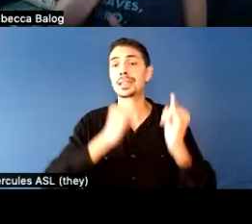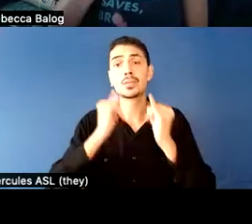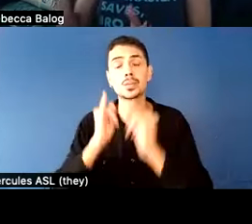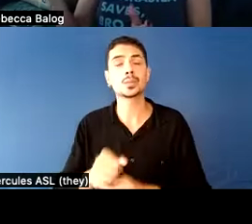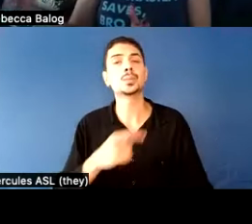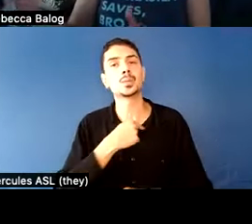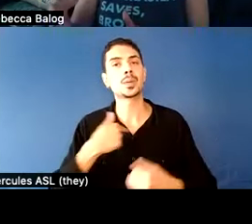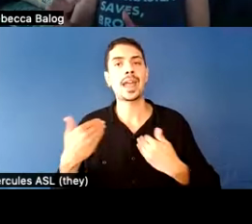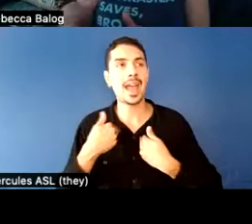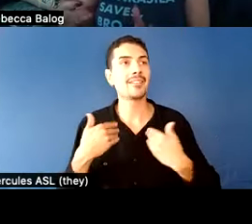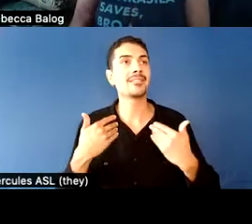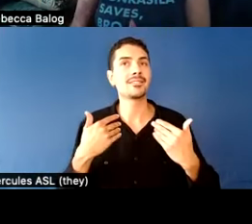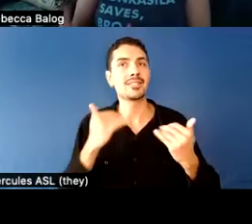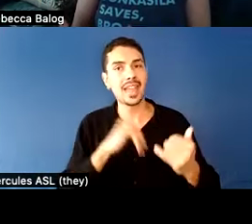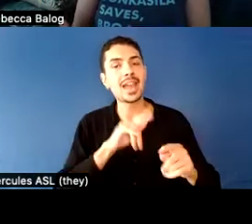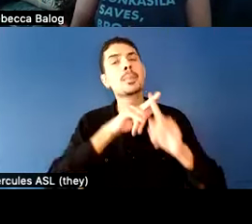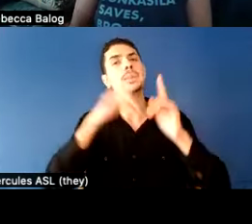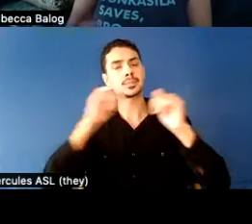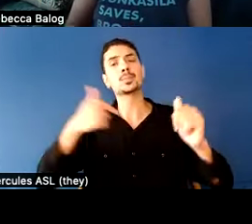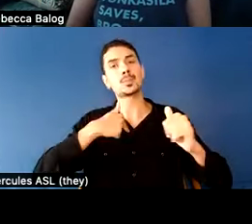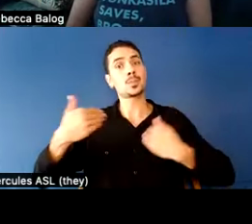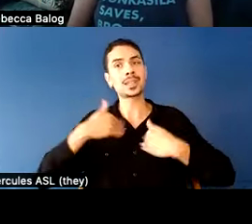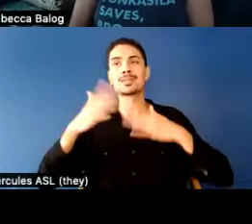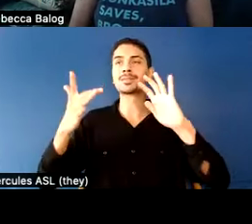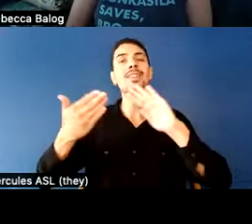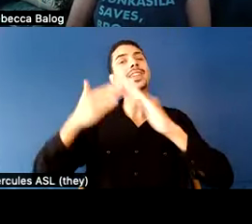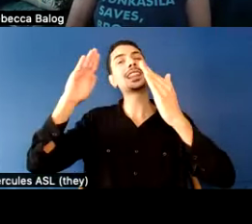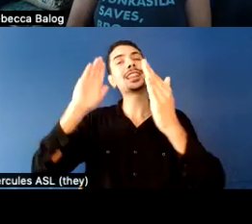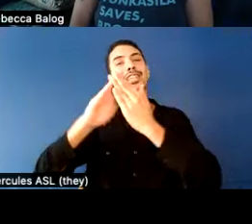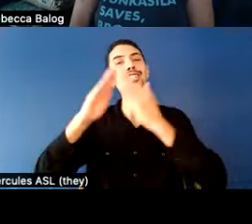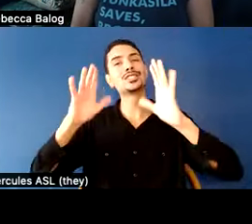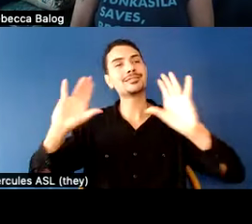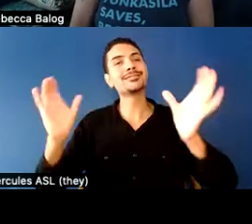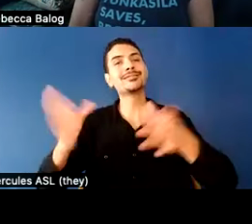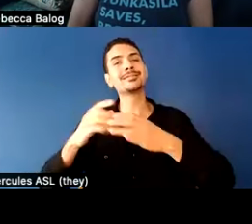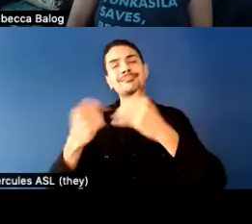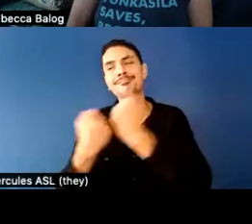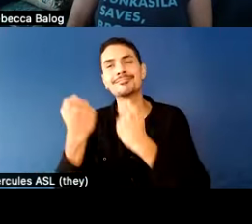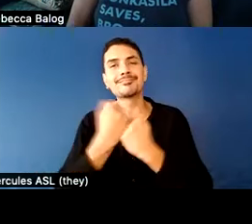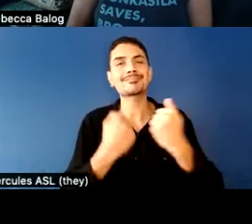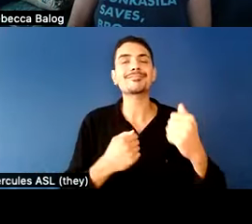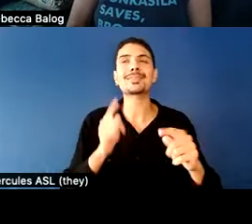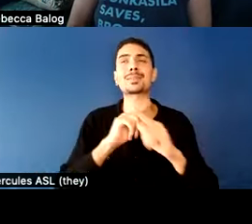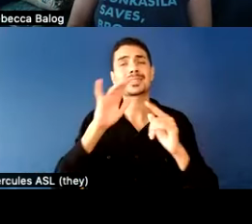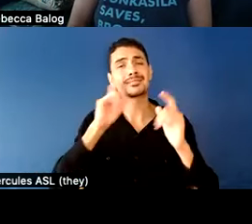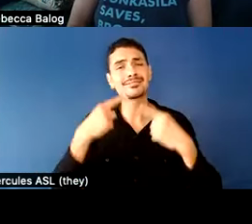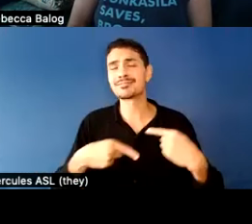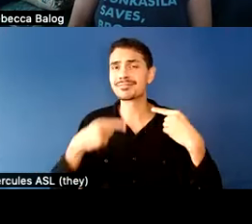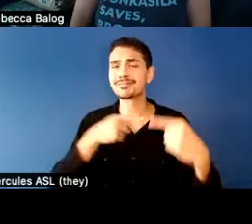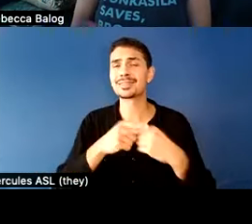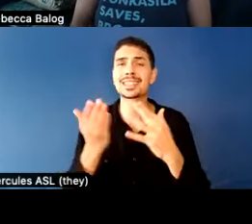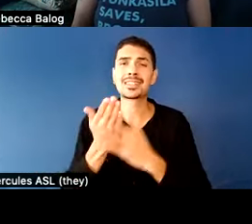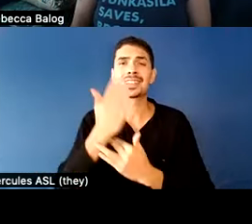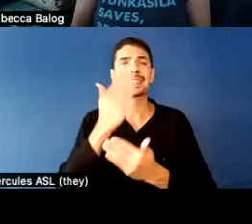this village around them that love and care. And it can be very difficult to navigate a survivor who